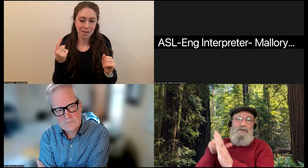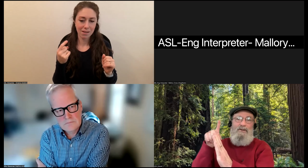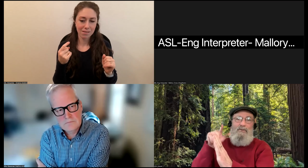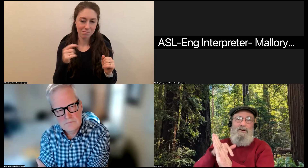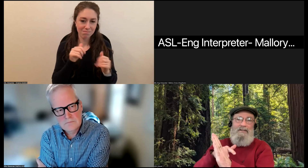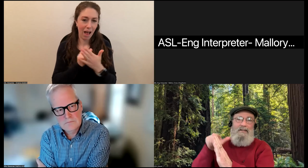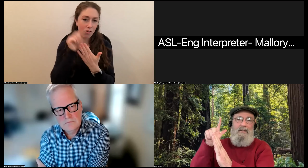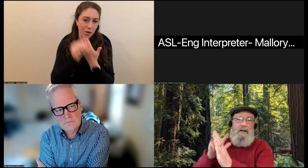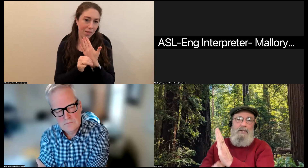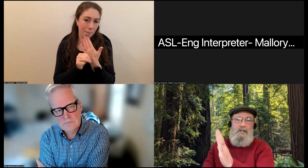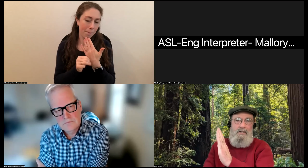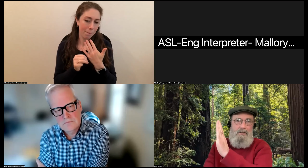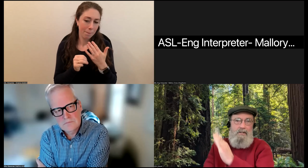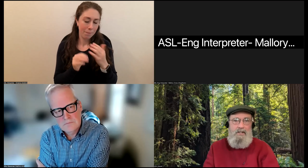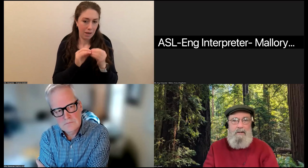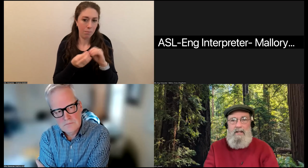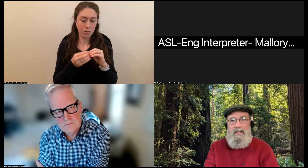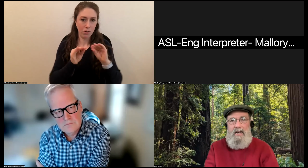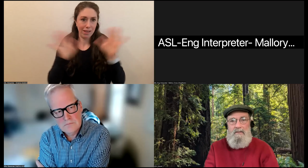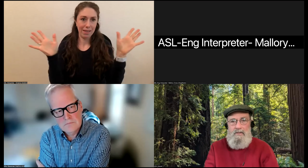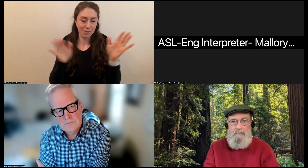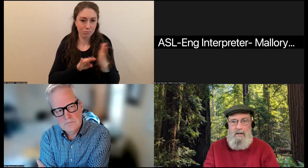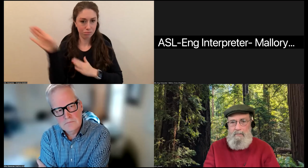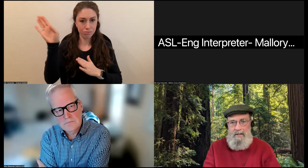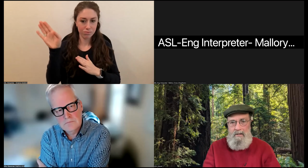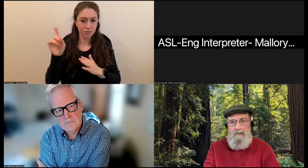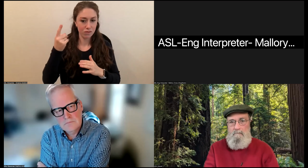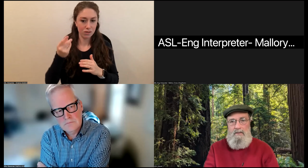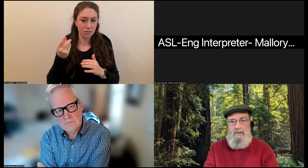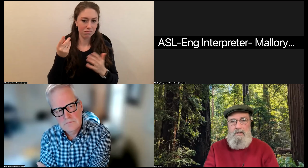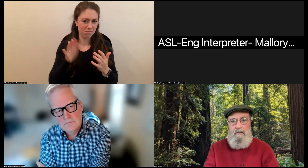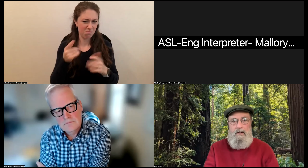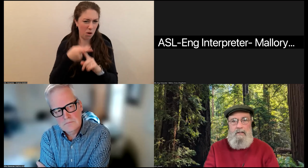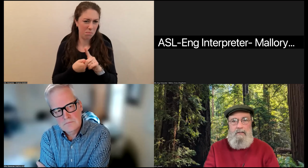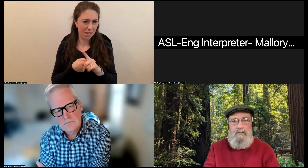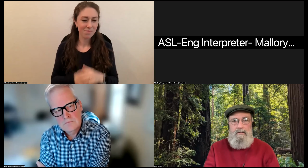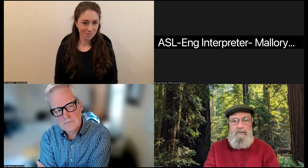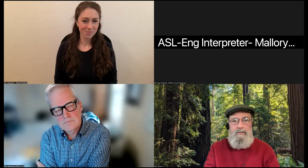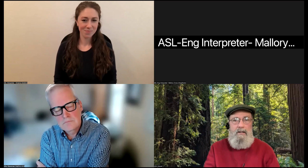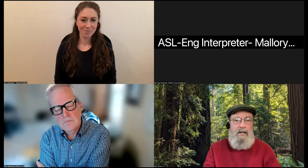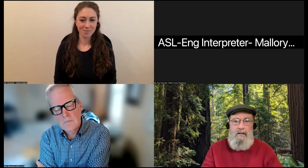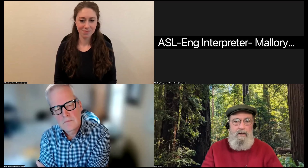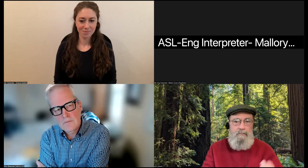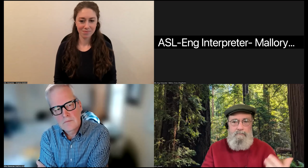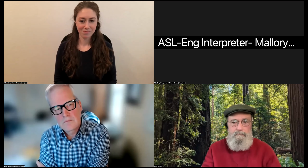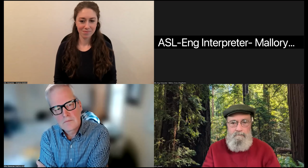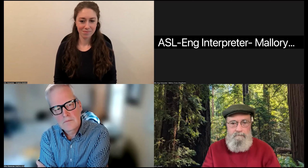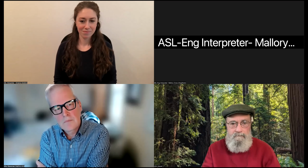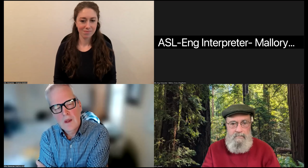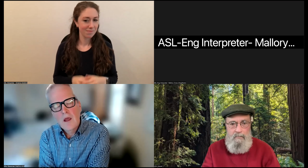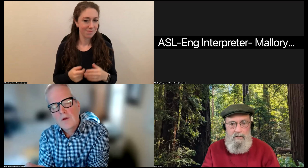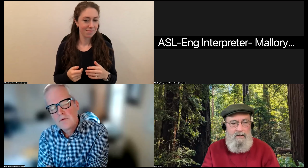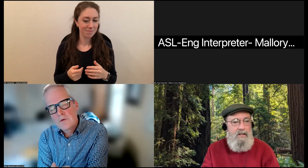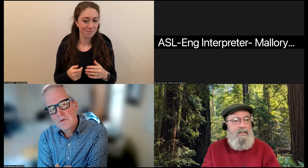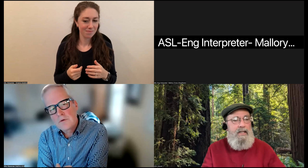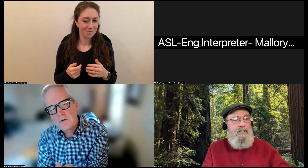algorithm is, or the numbers just shot up like that in the first probably month or so. Anyway,